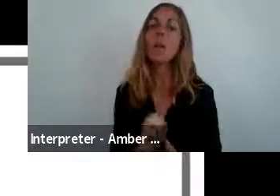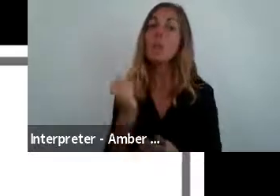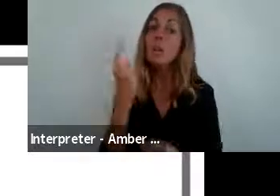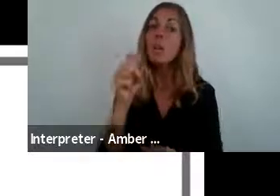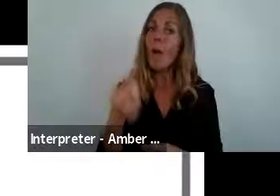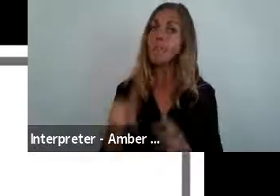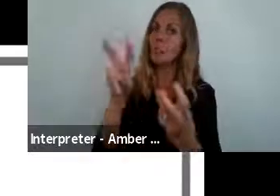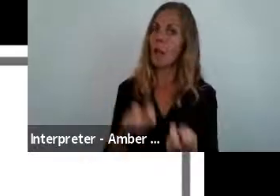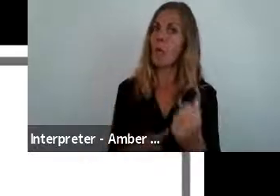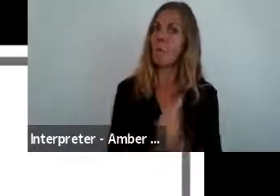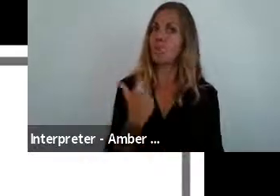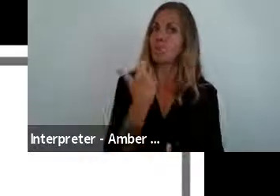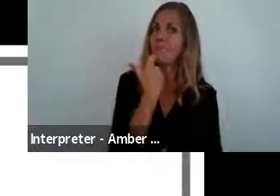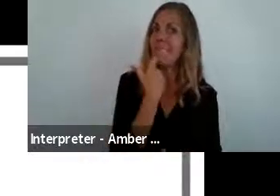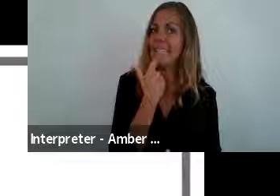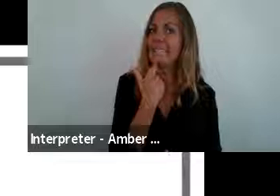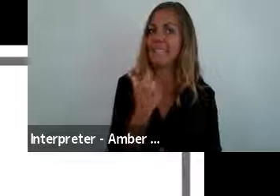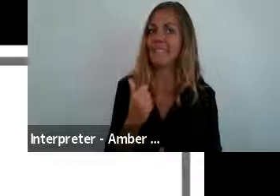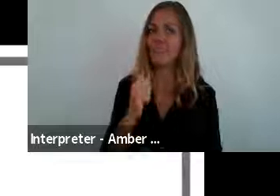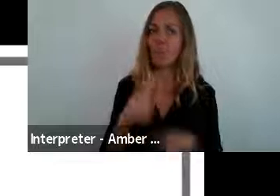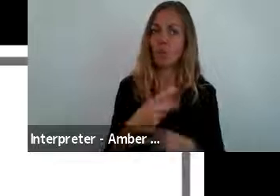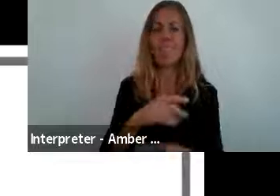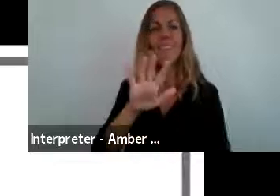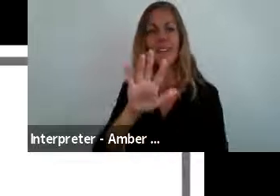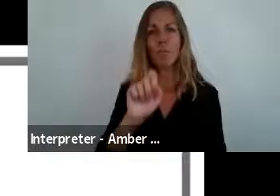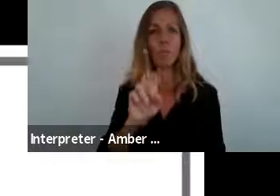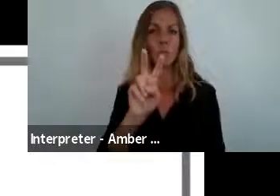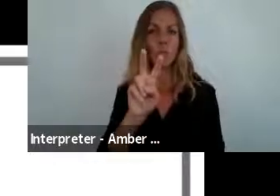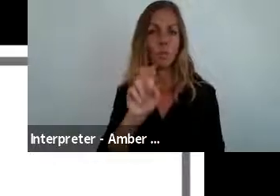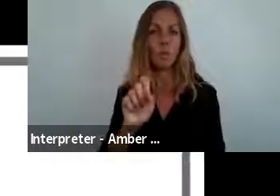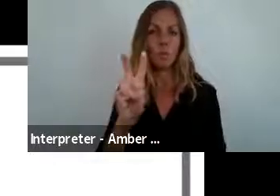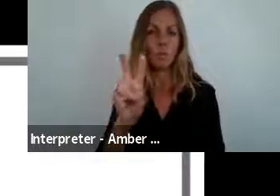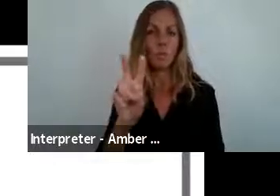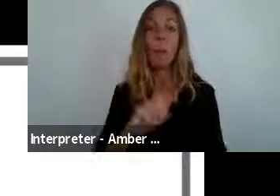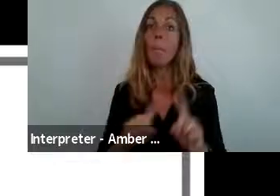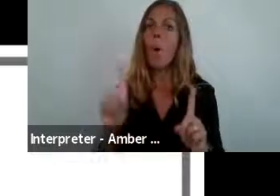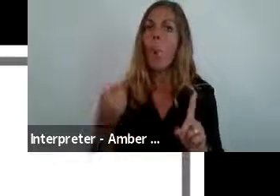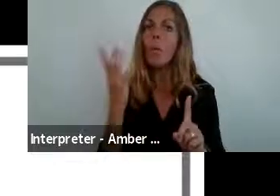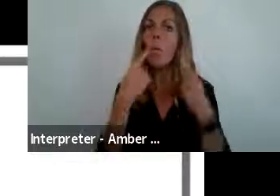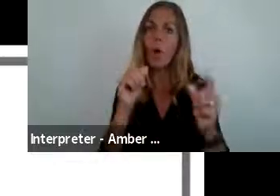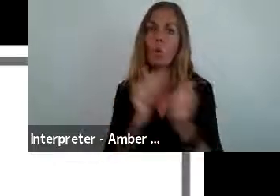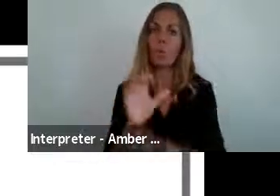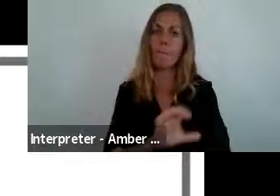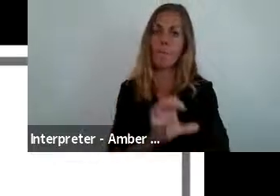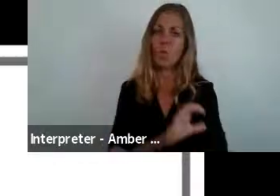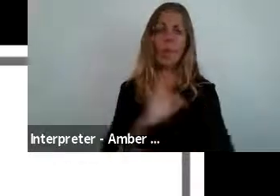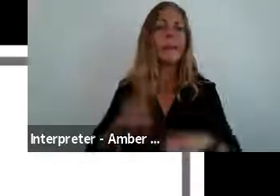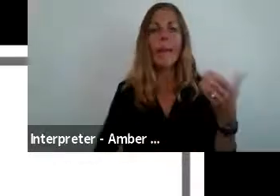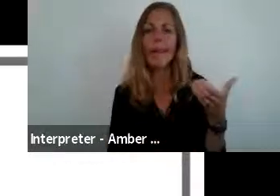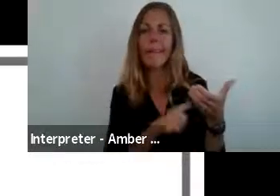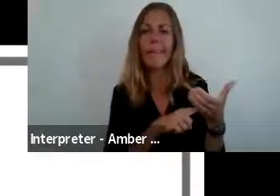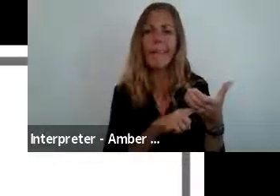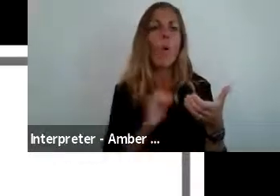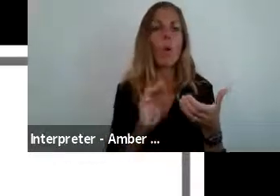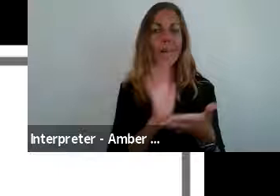newest version, which is 5.2.2, and it only works on a computer. Like, you can't do this if you're on a